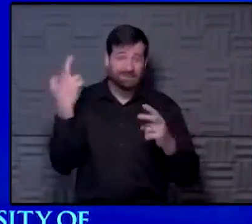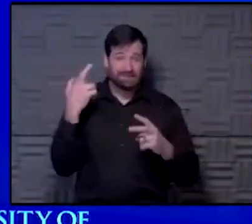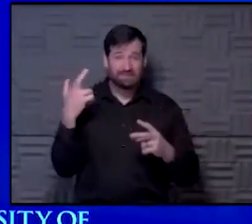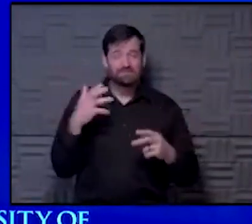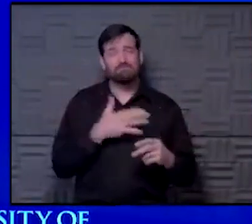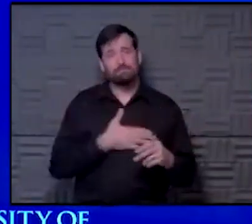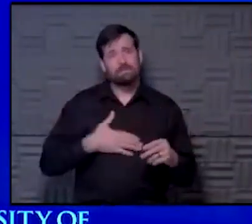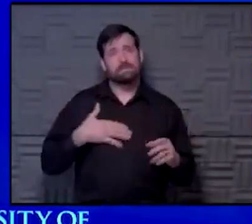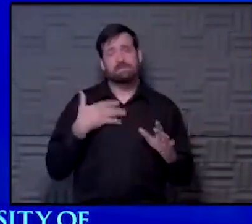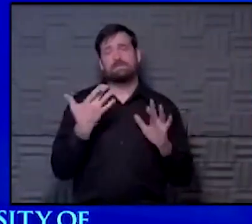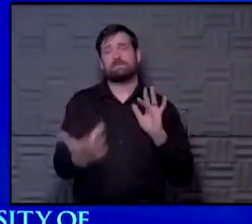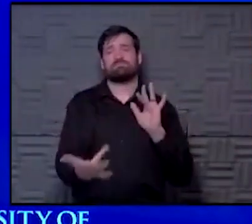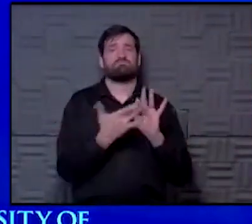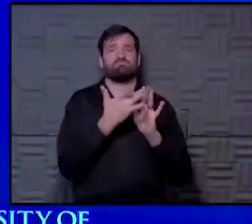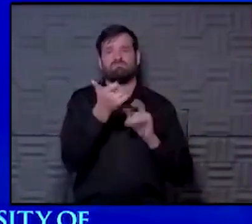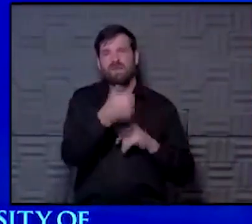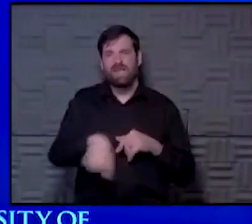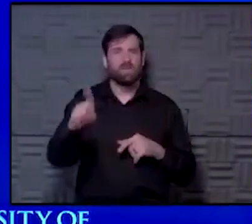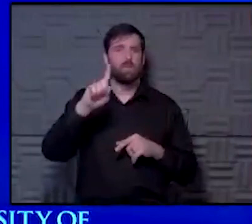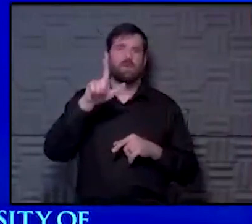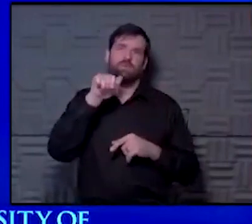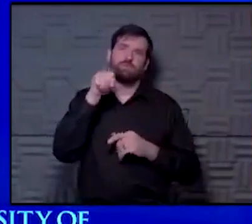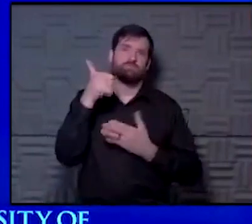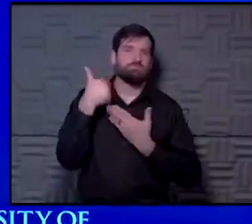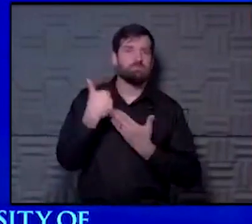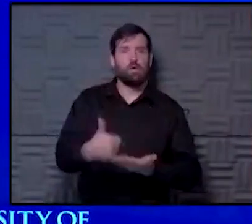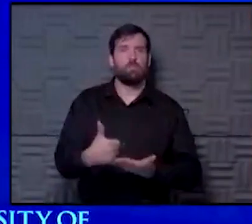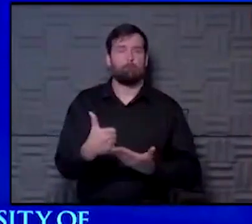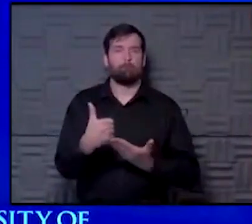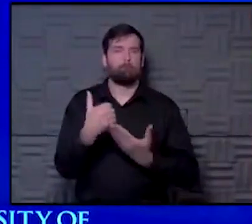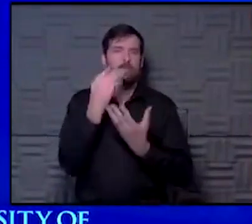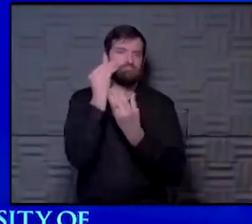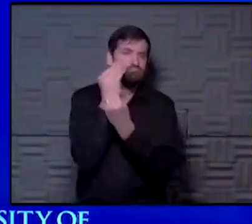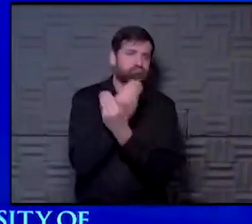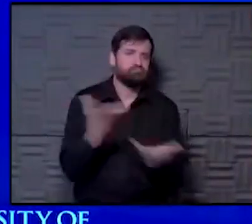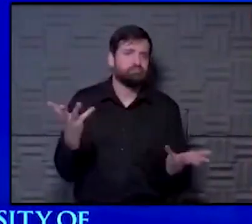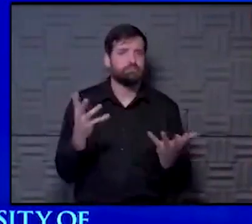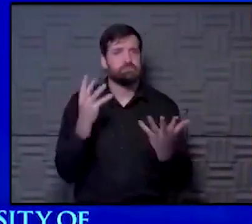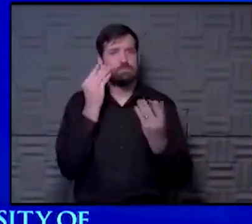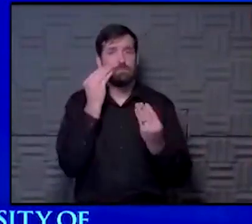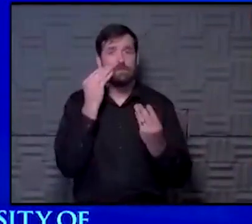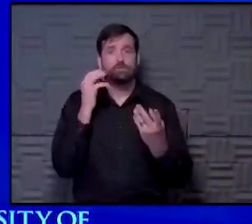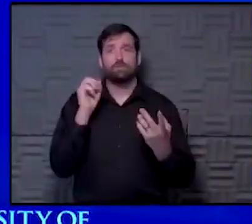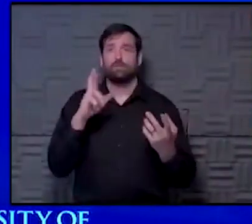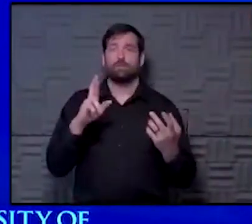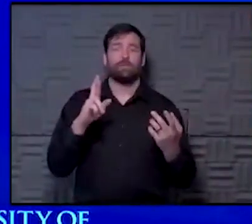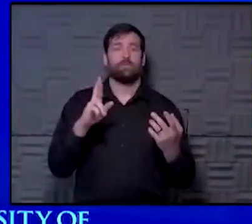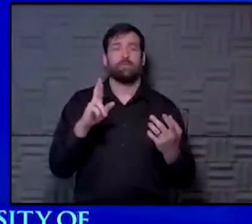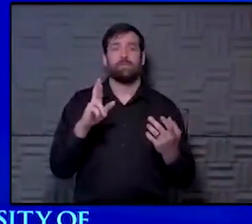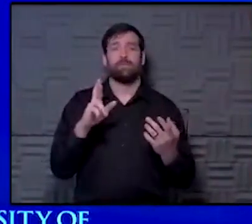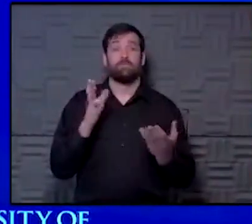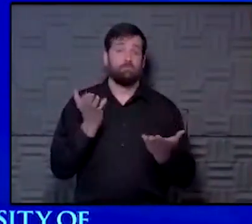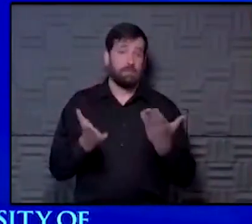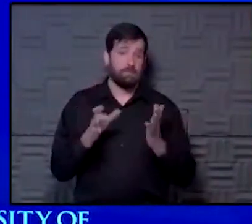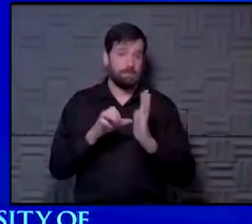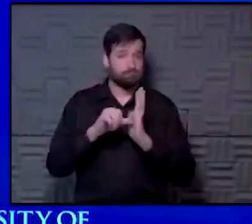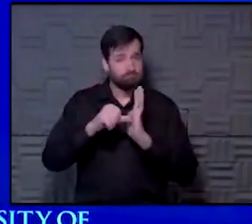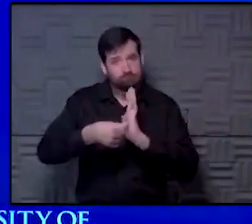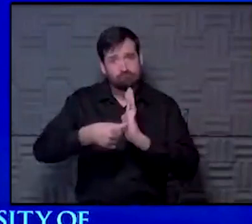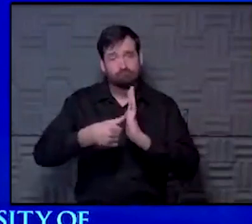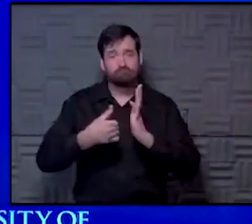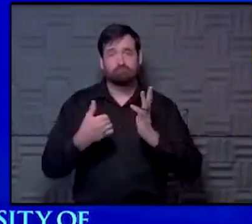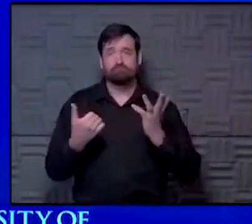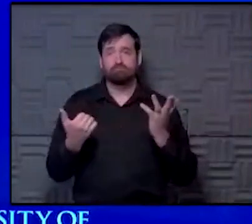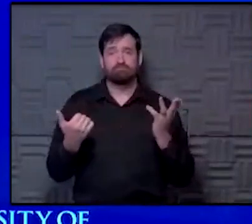do reach out to anyone you think can help you with the information needed or the maybe reinforcement